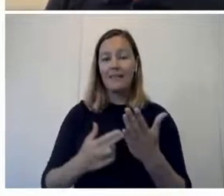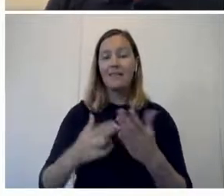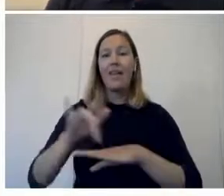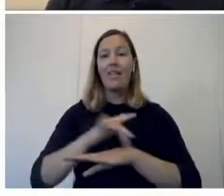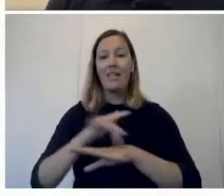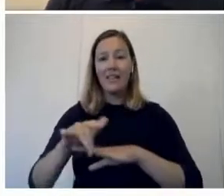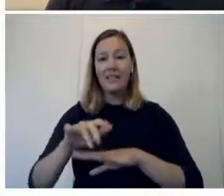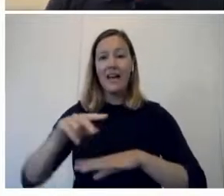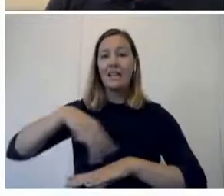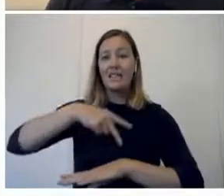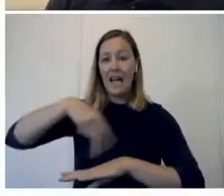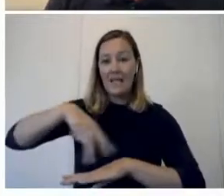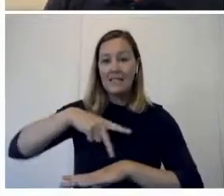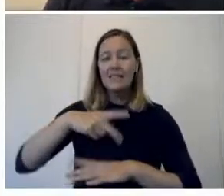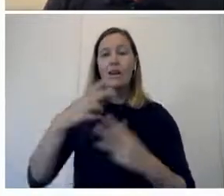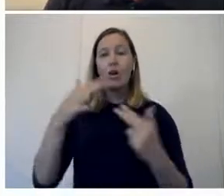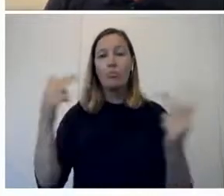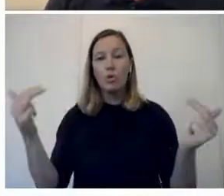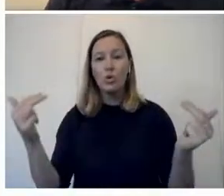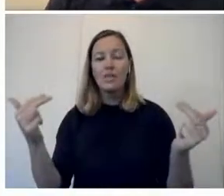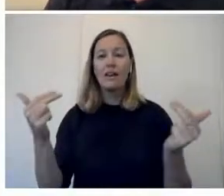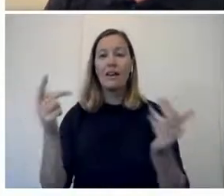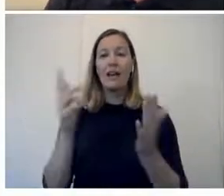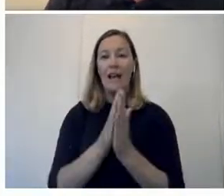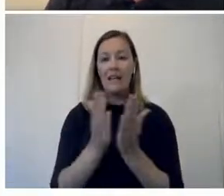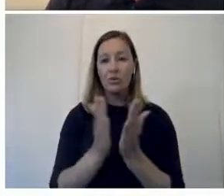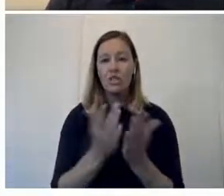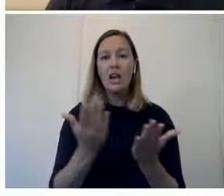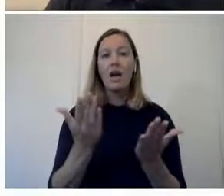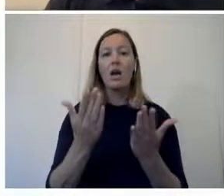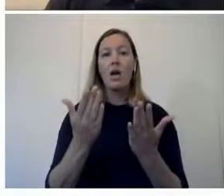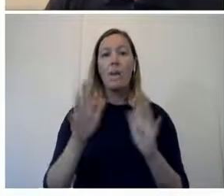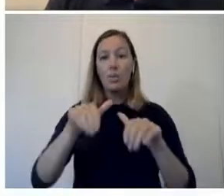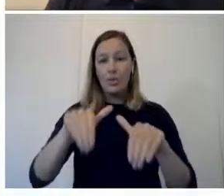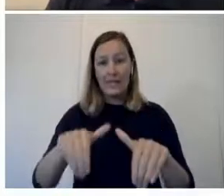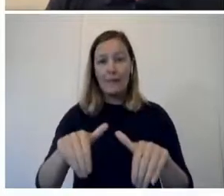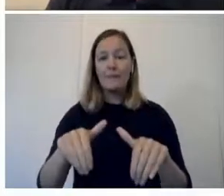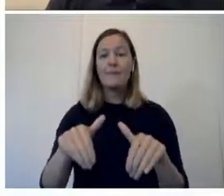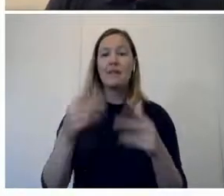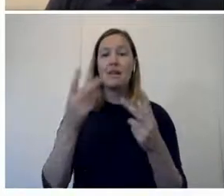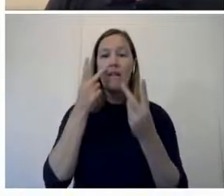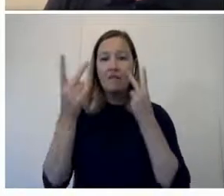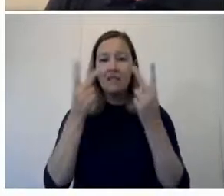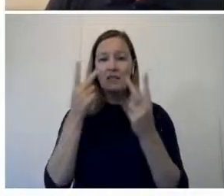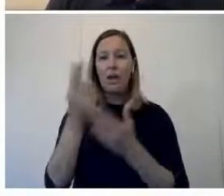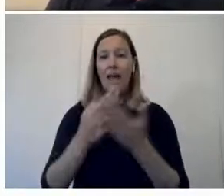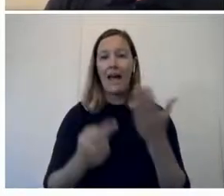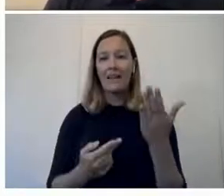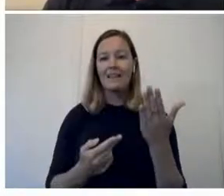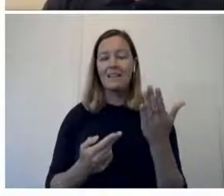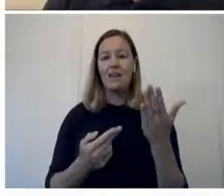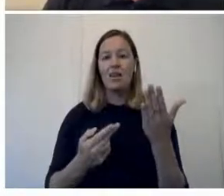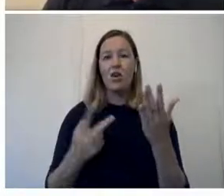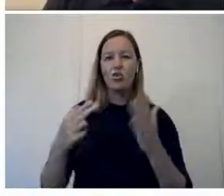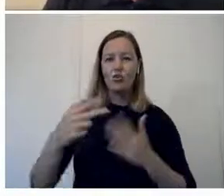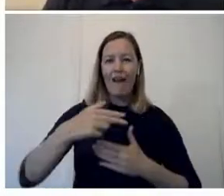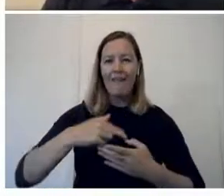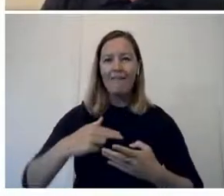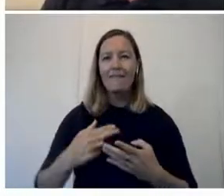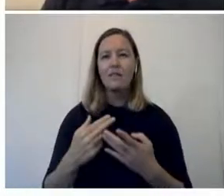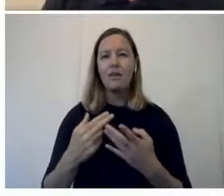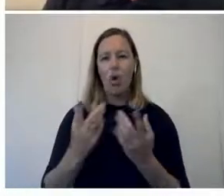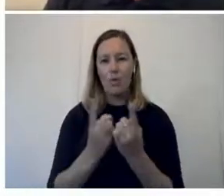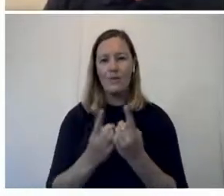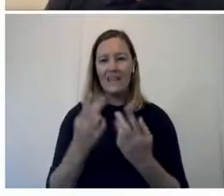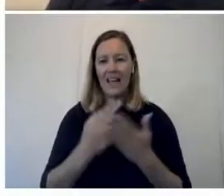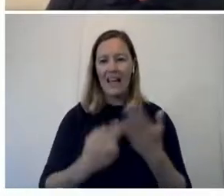dance, music, literature, museums, visual arts, craft and object art, and